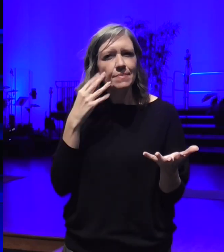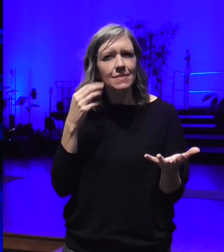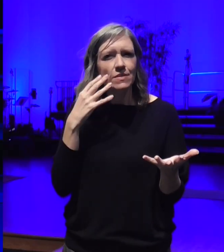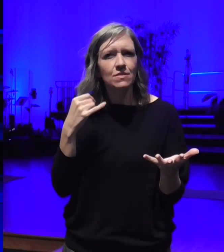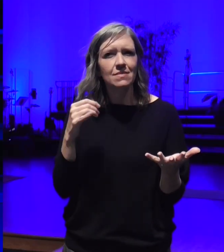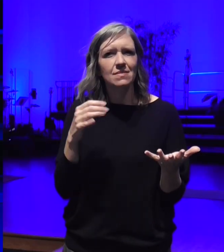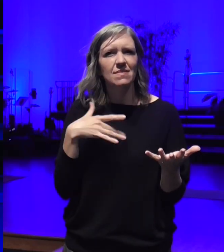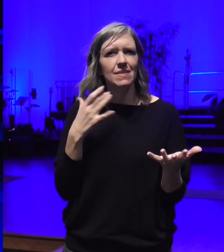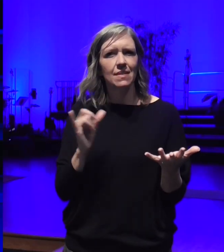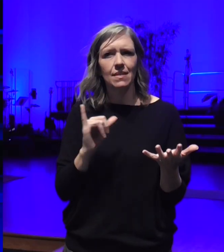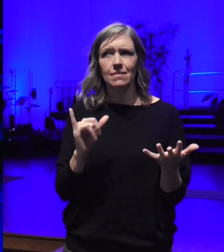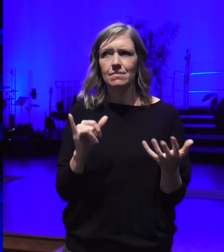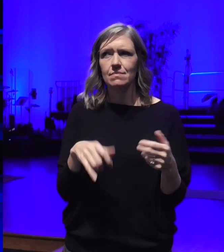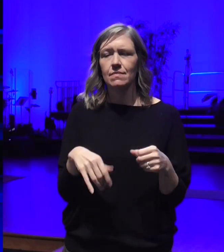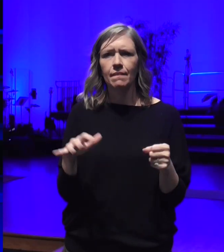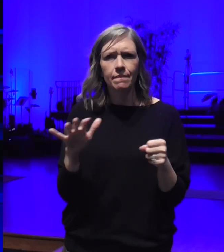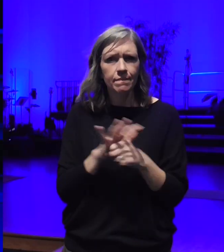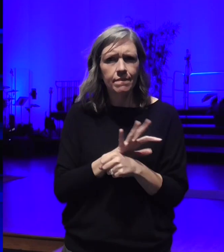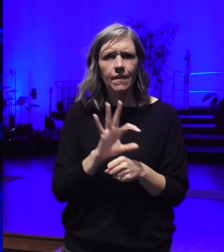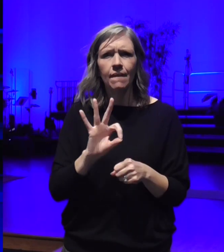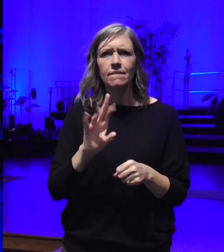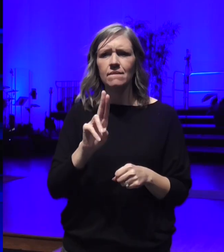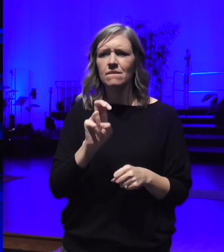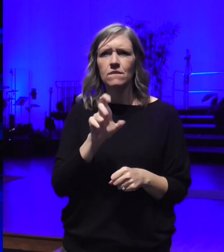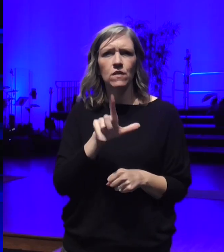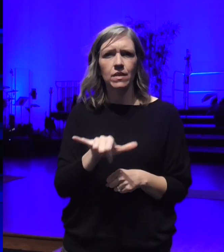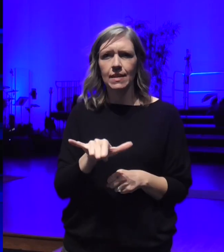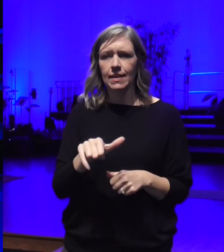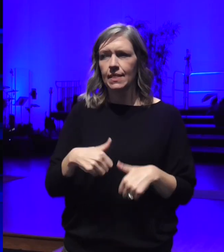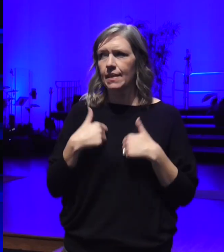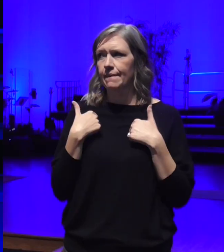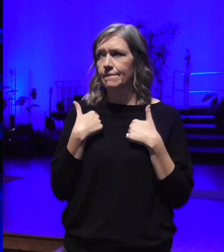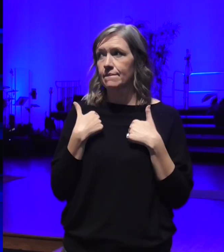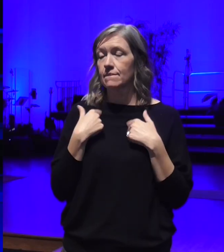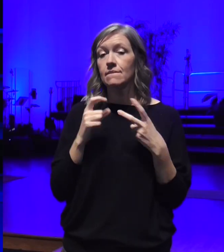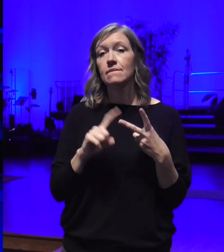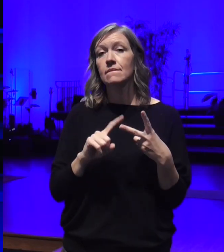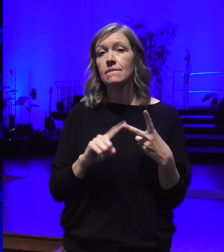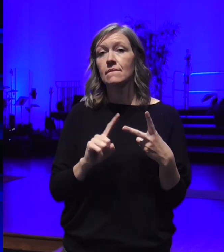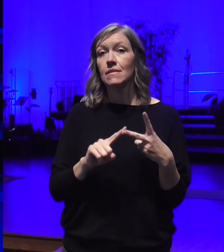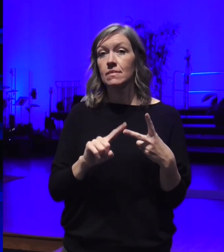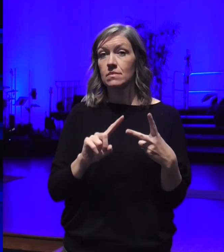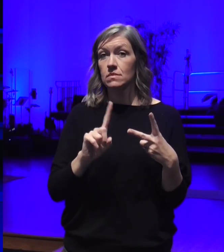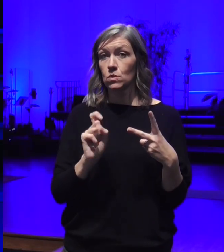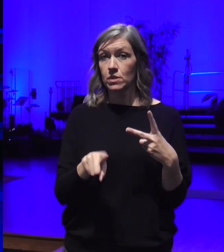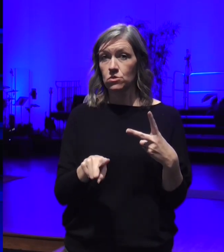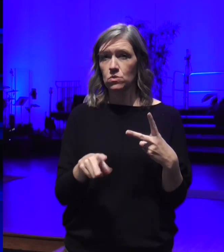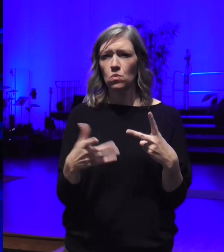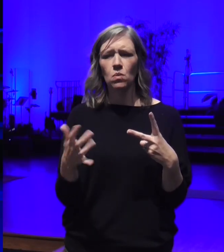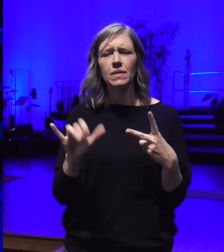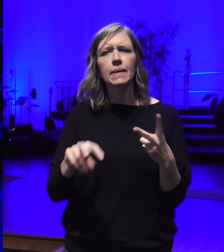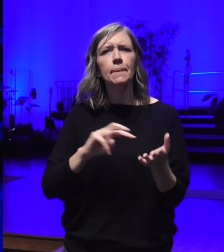What does it mean to fully live? And the second question, what does it mean to fully die?